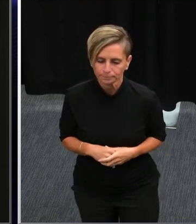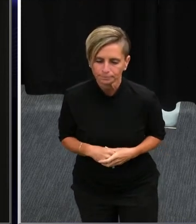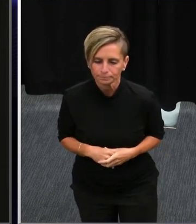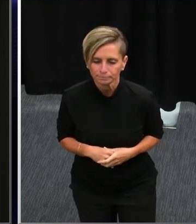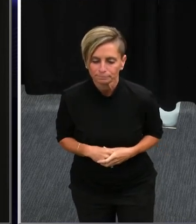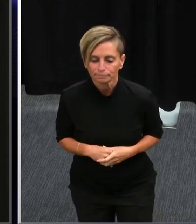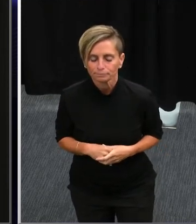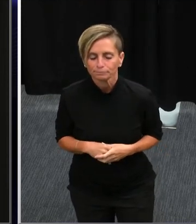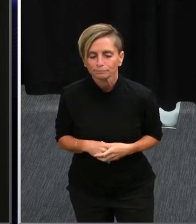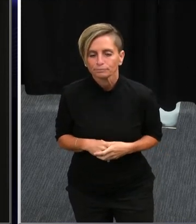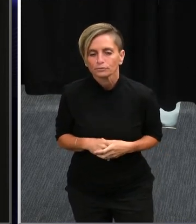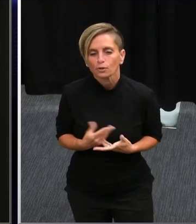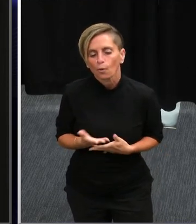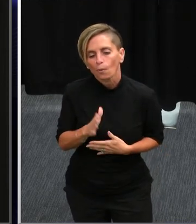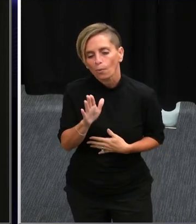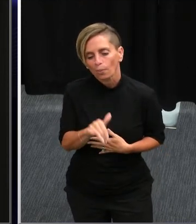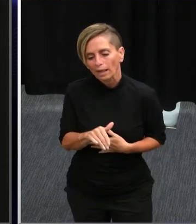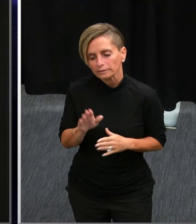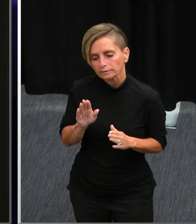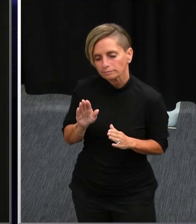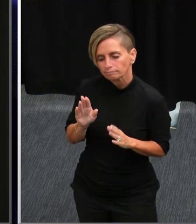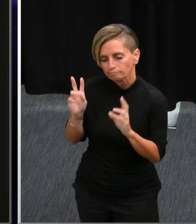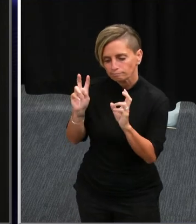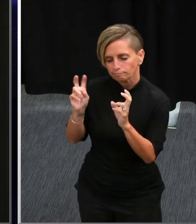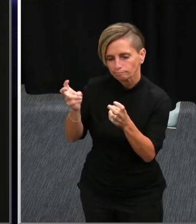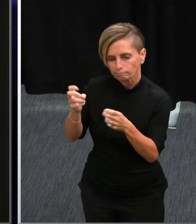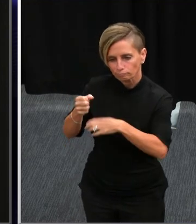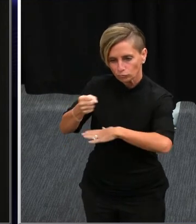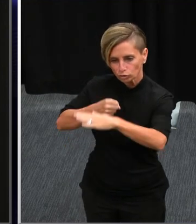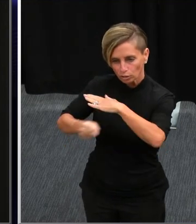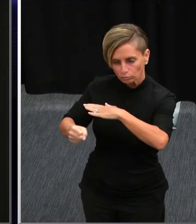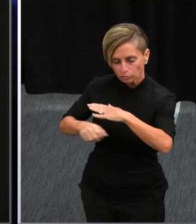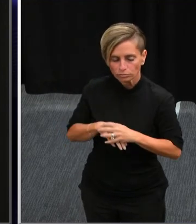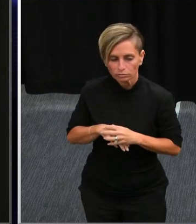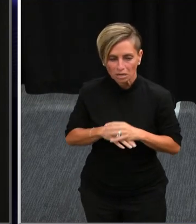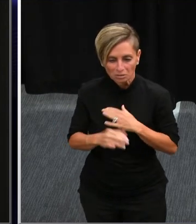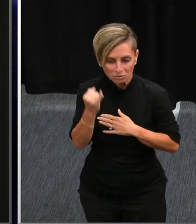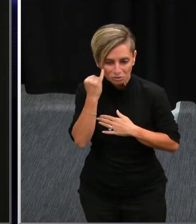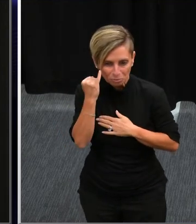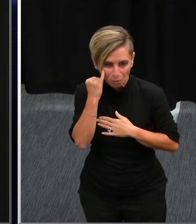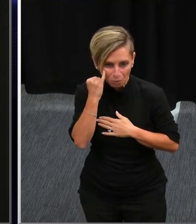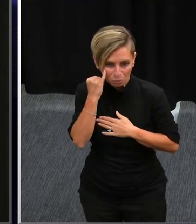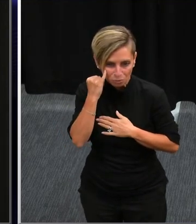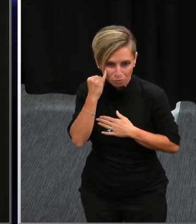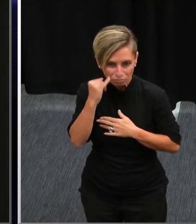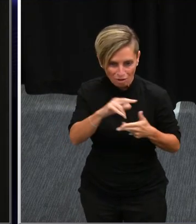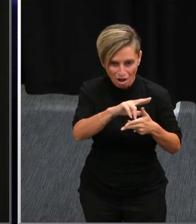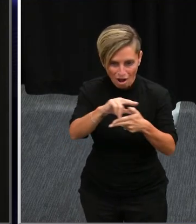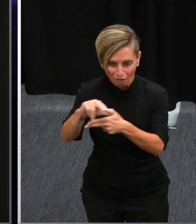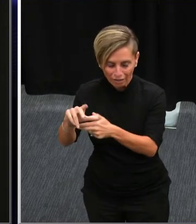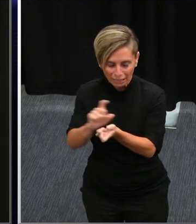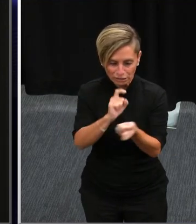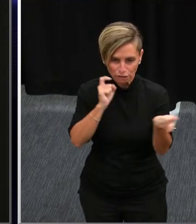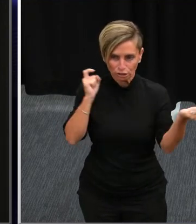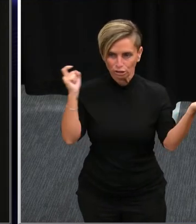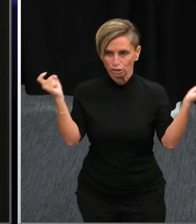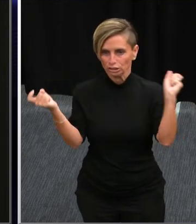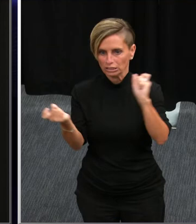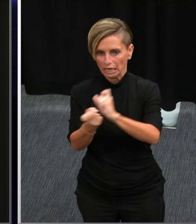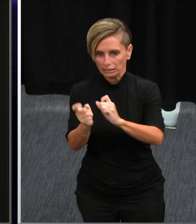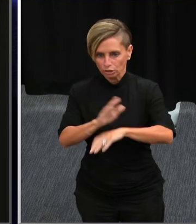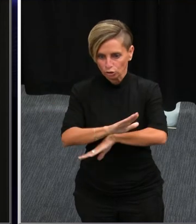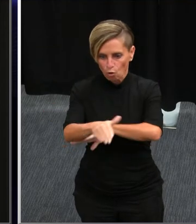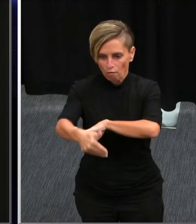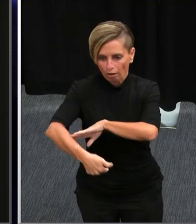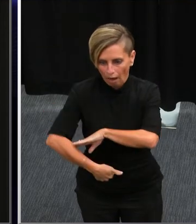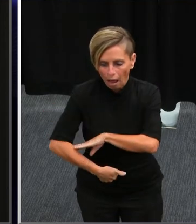So that's on the issue of shelters. Now, if the storm does change overnight, we will be back and issuing